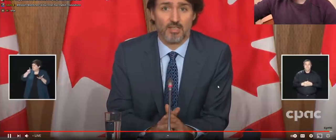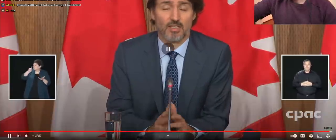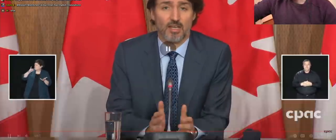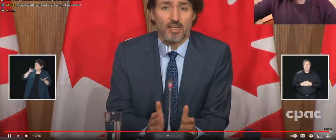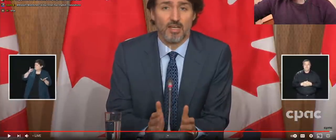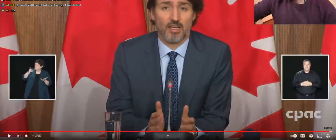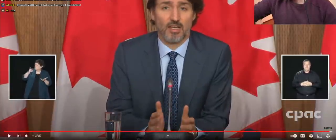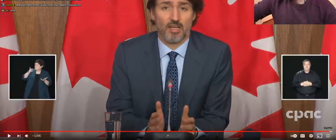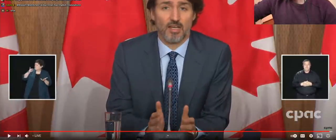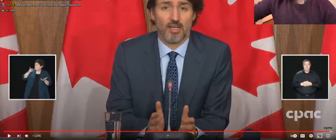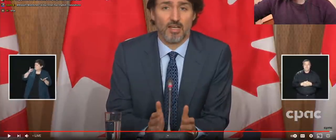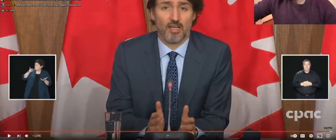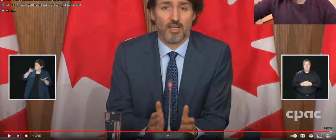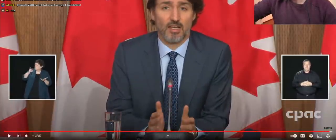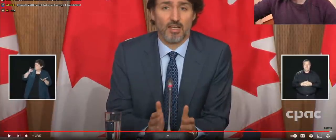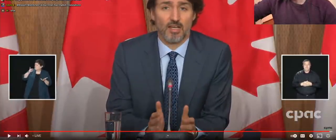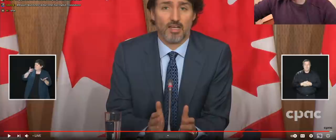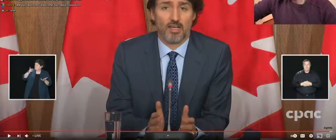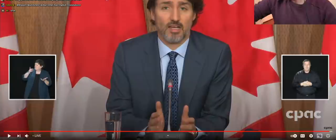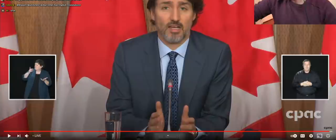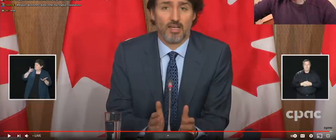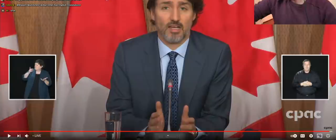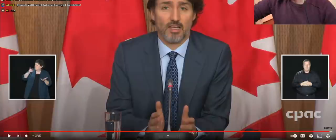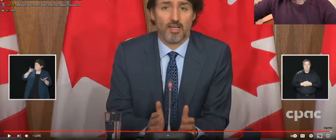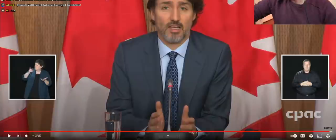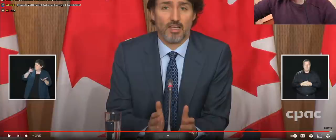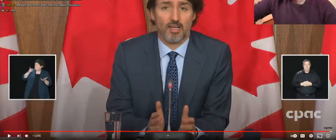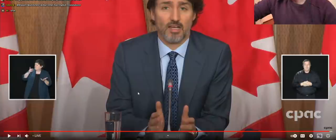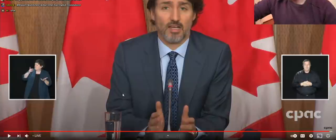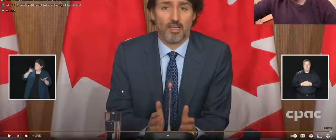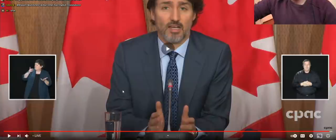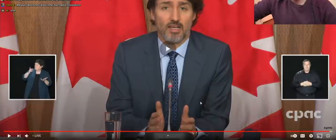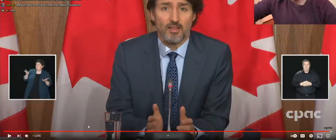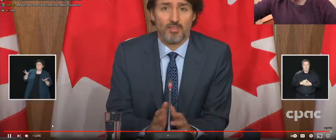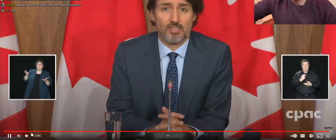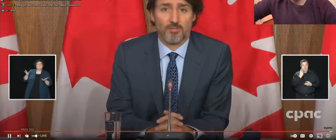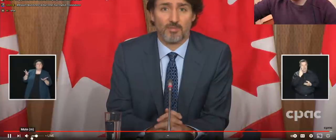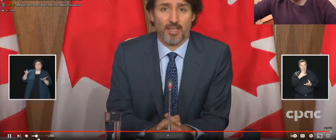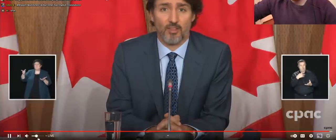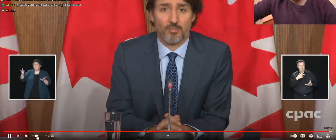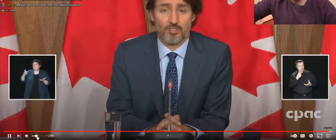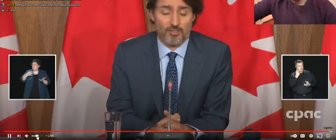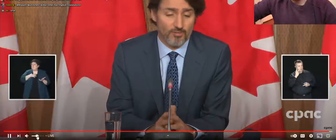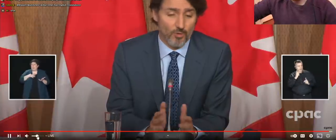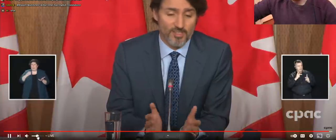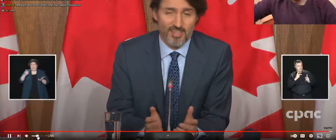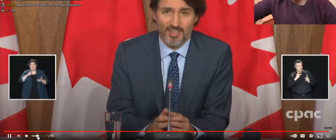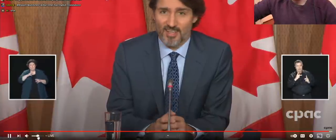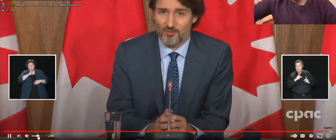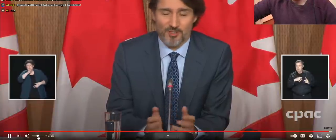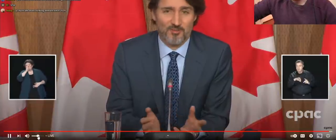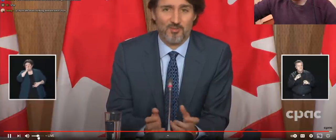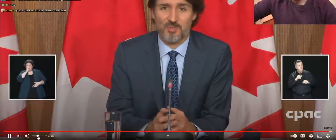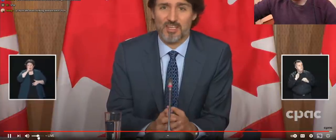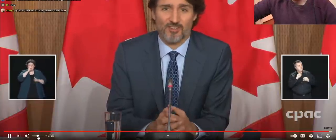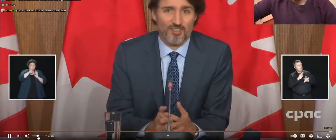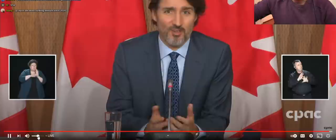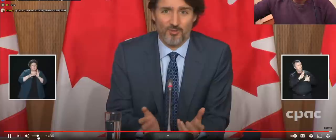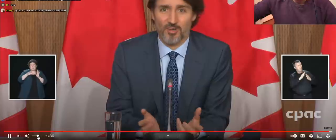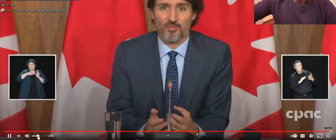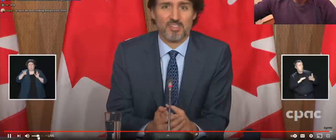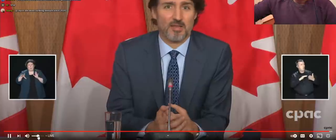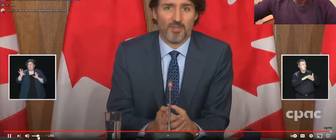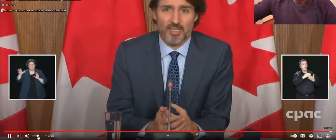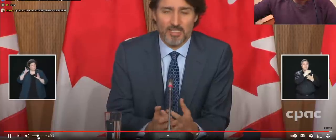against spreading further cases of COVID-19. That's a bad audio quality. I'm going to stay on this for now. Measures. Of course, freedom of speech